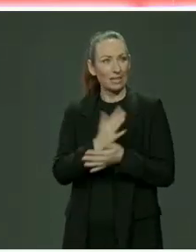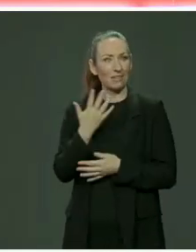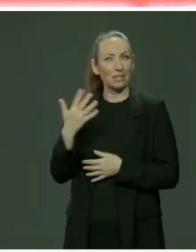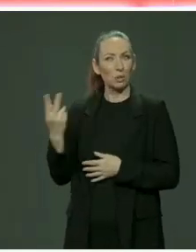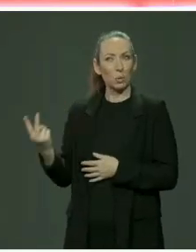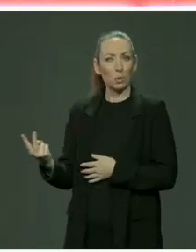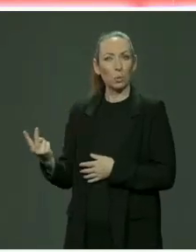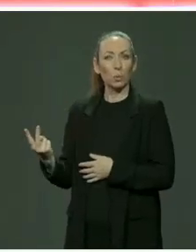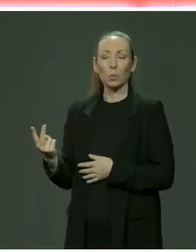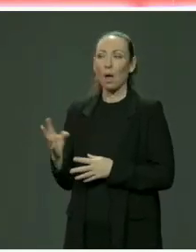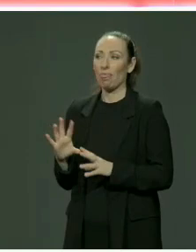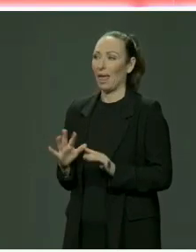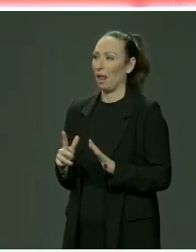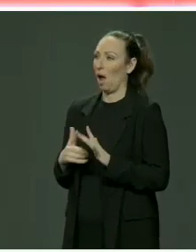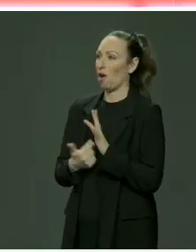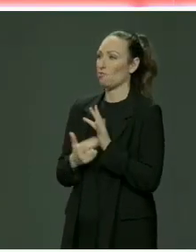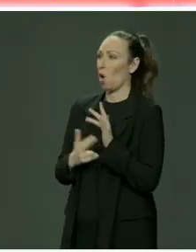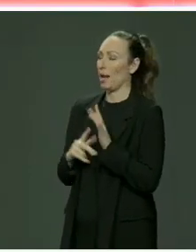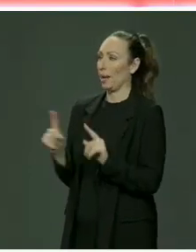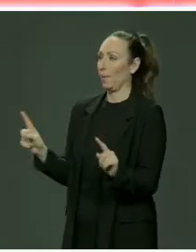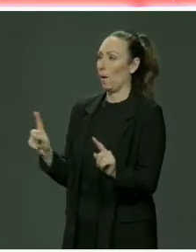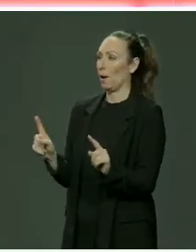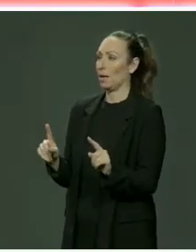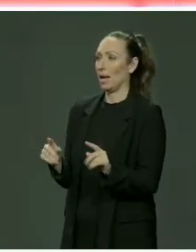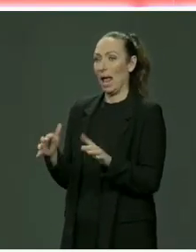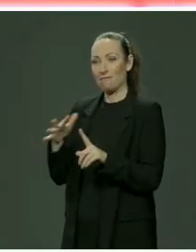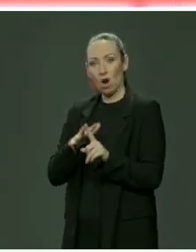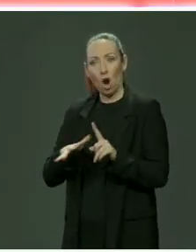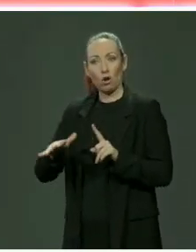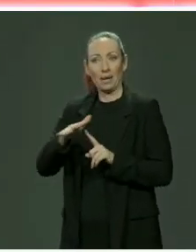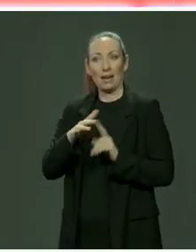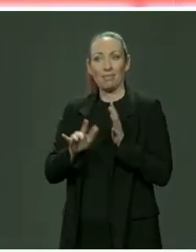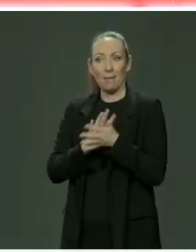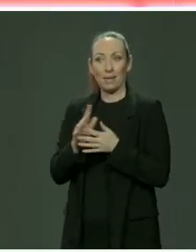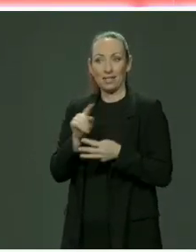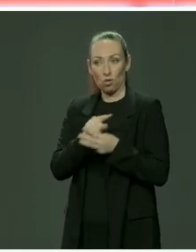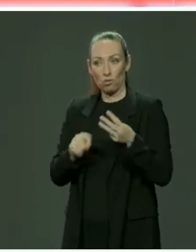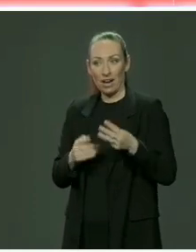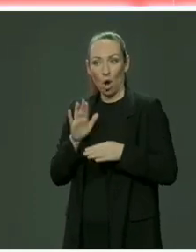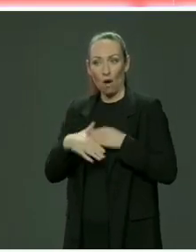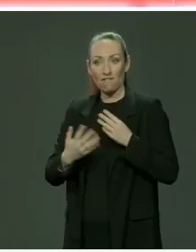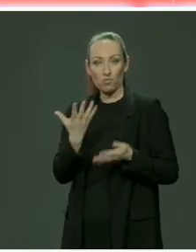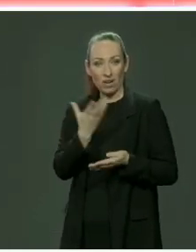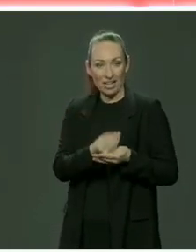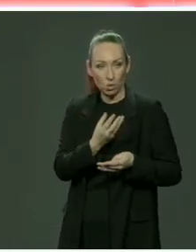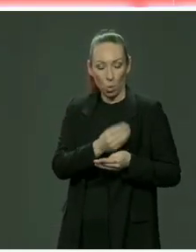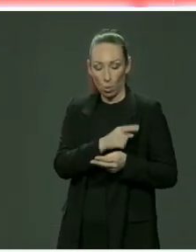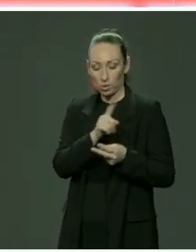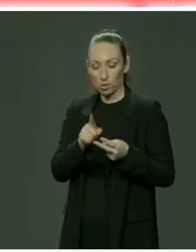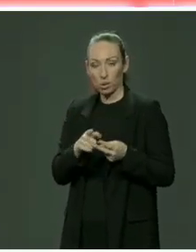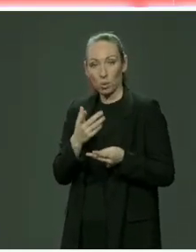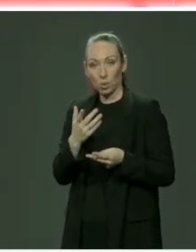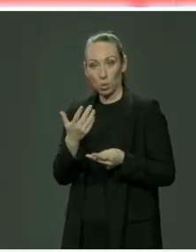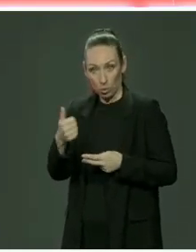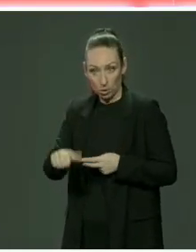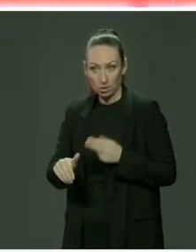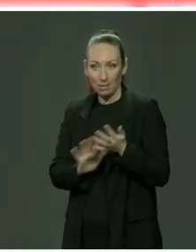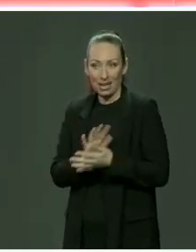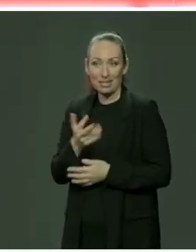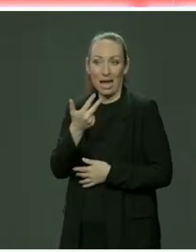And then ironically under environment, 3 elements of resource use with a score of